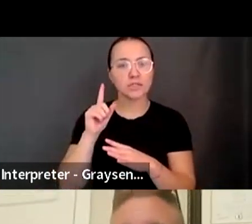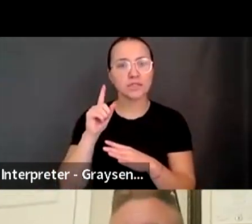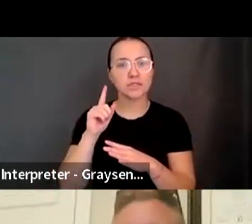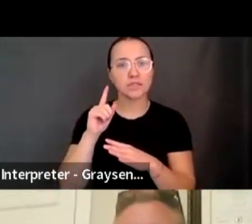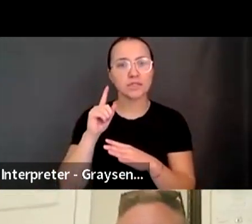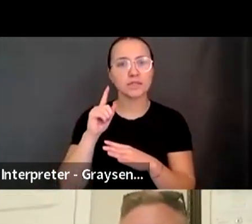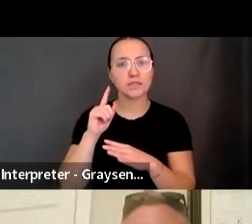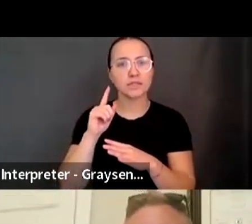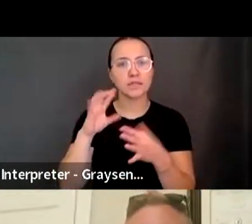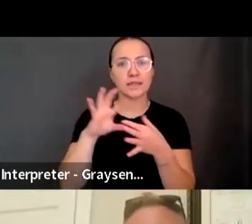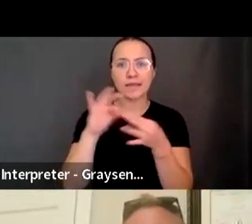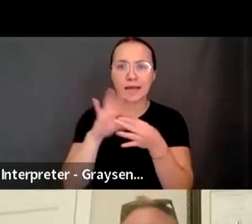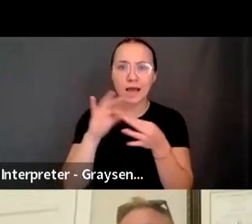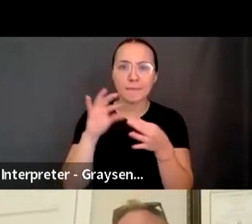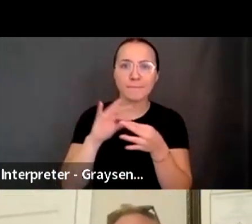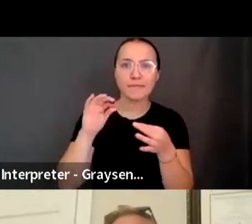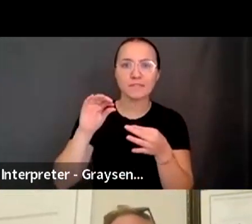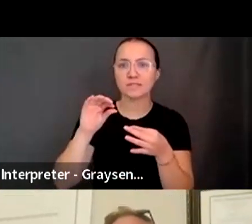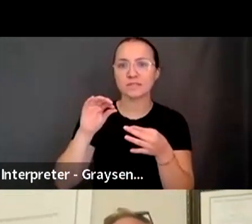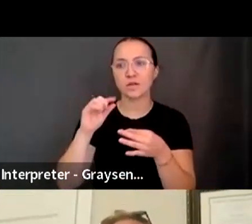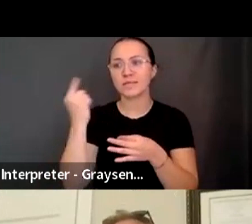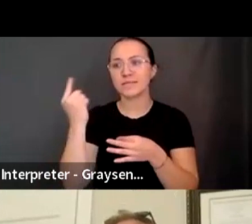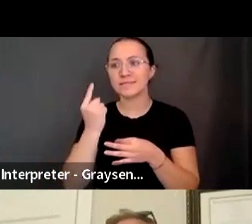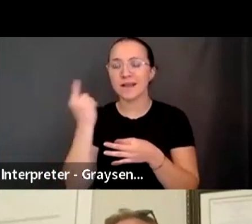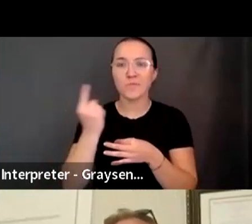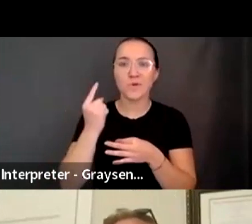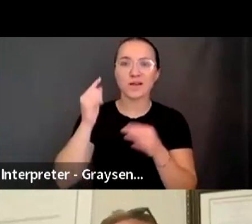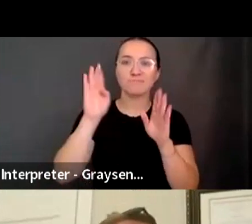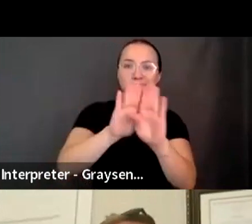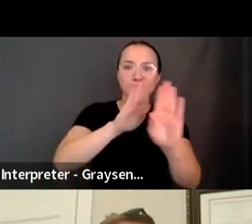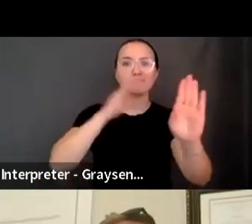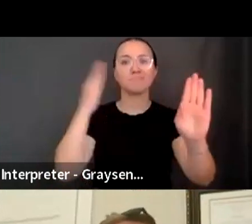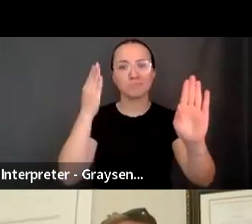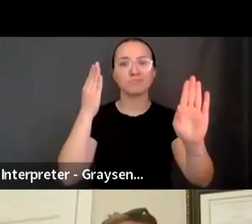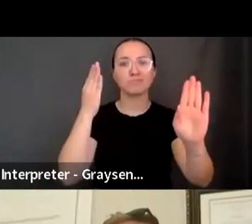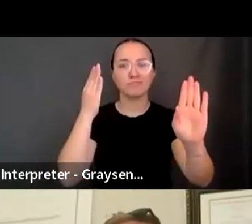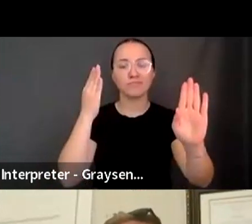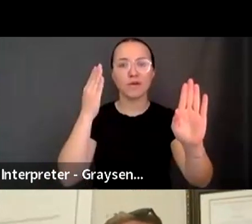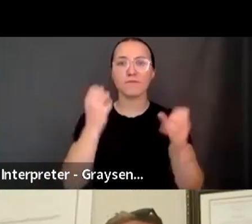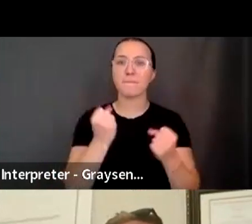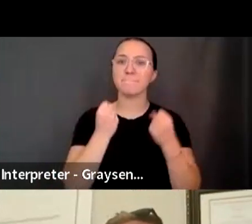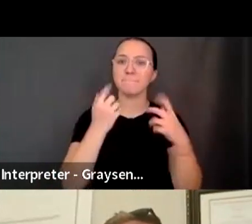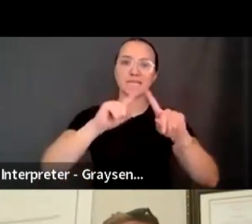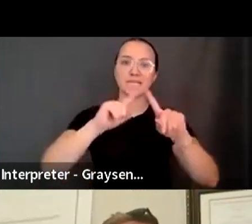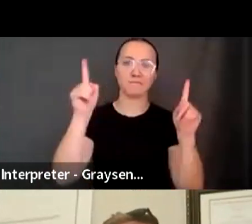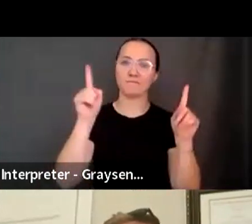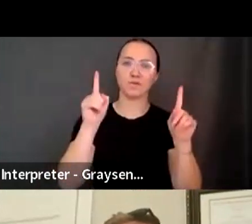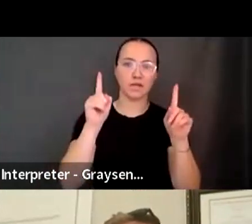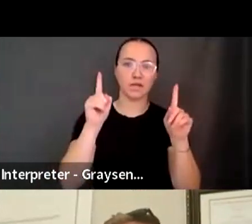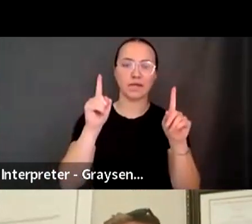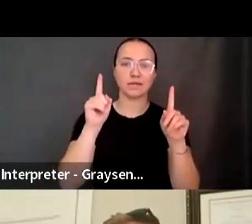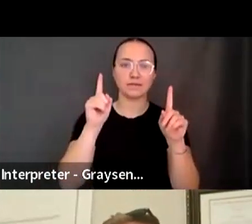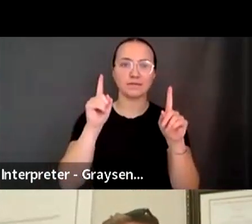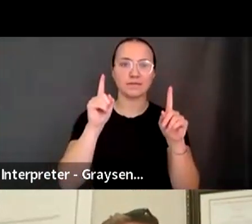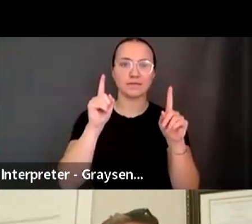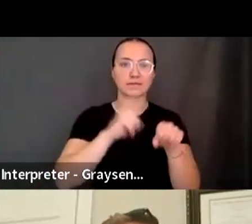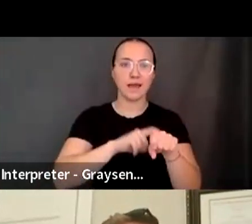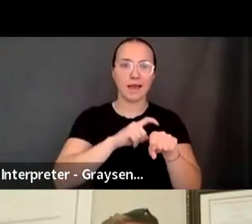the comments on somebody opening the door for numerous times. And